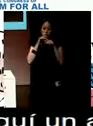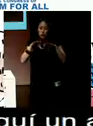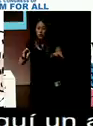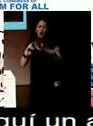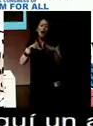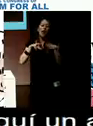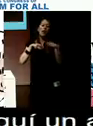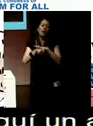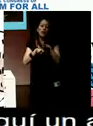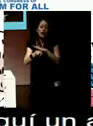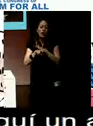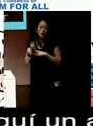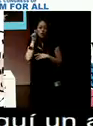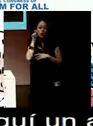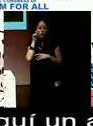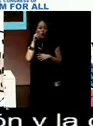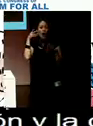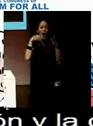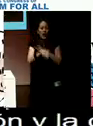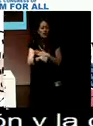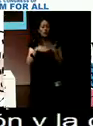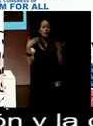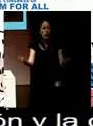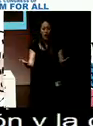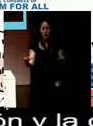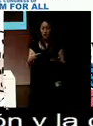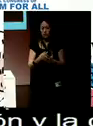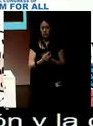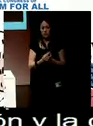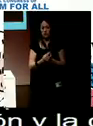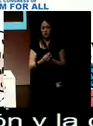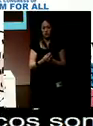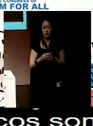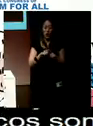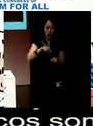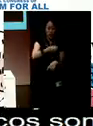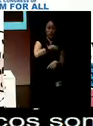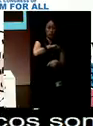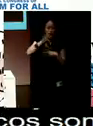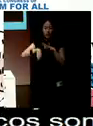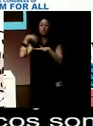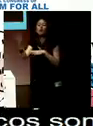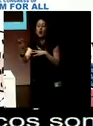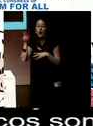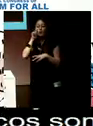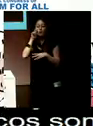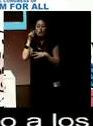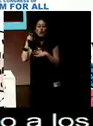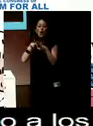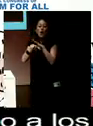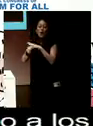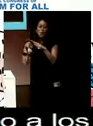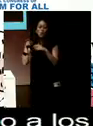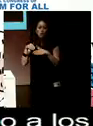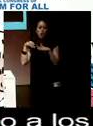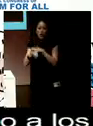questions. So what tourist resources are accessible when addressing